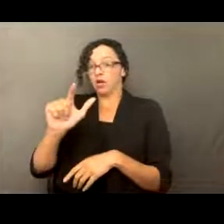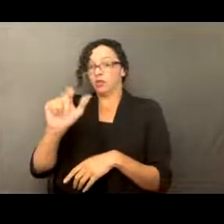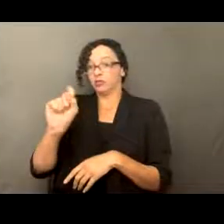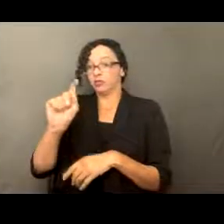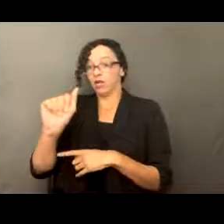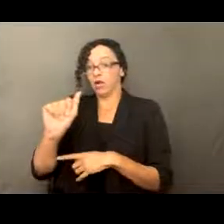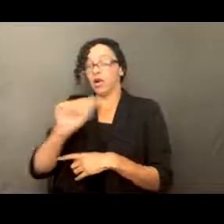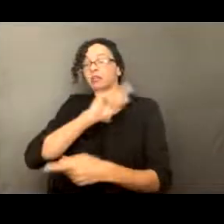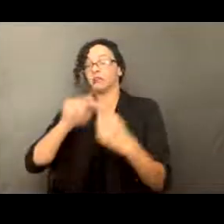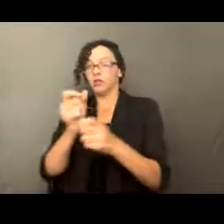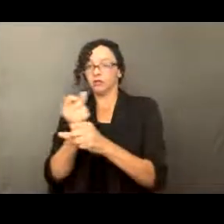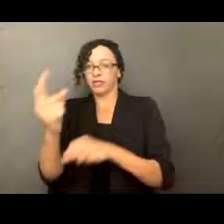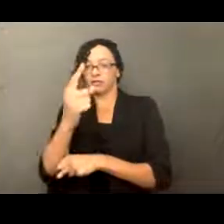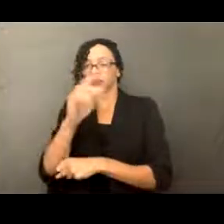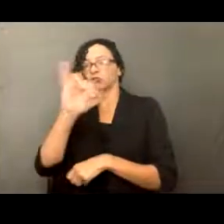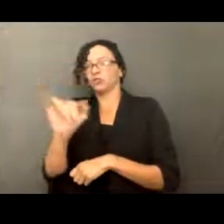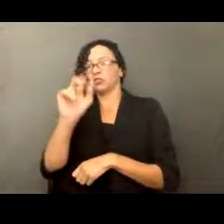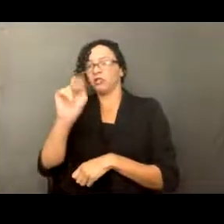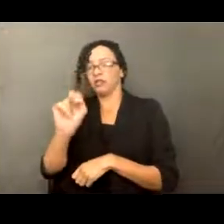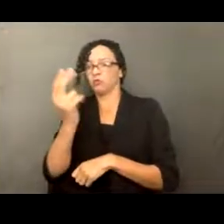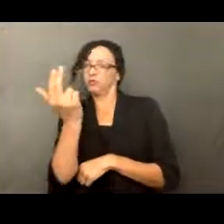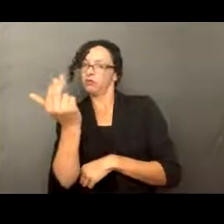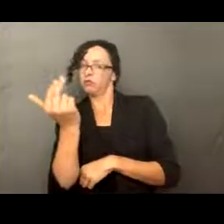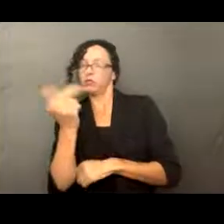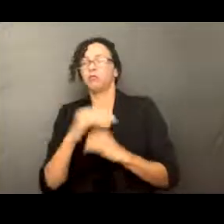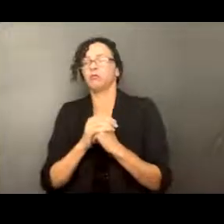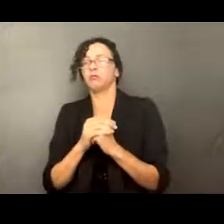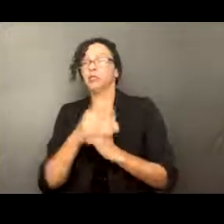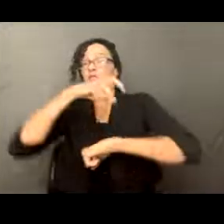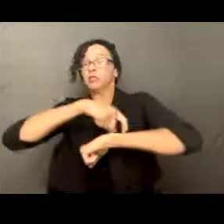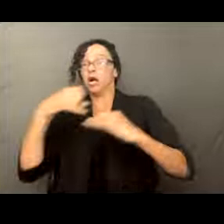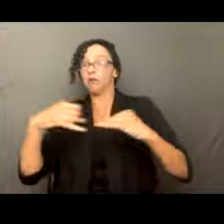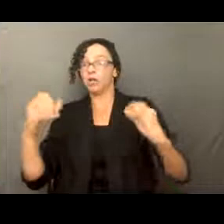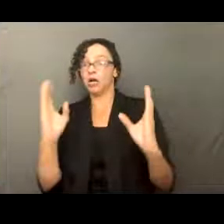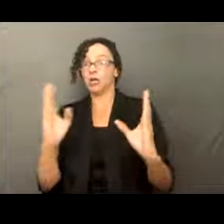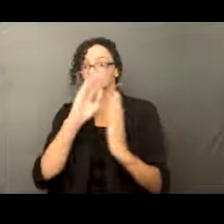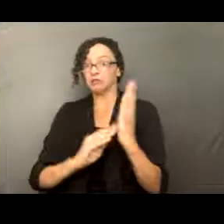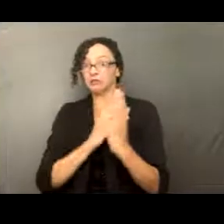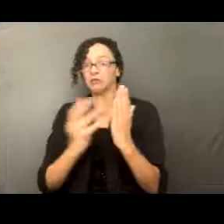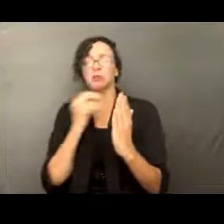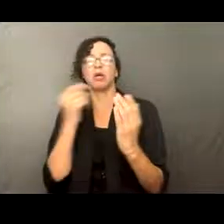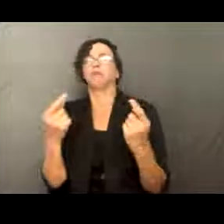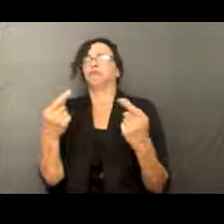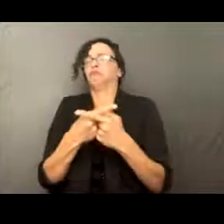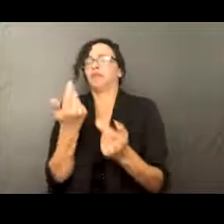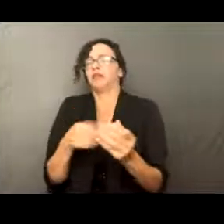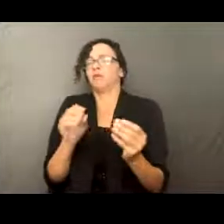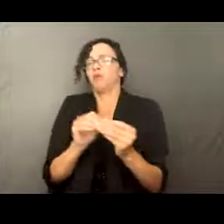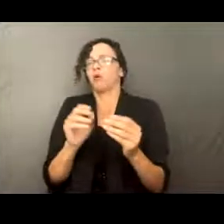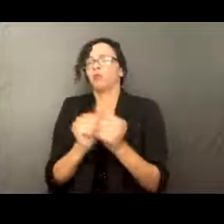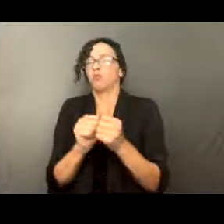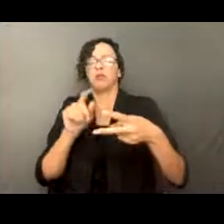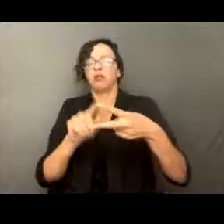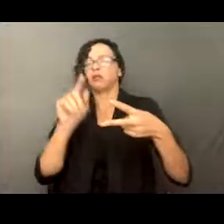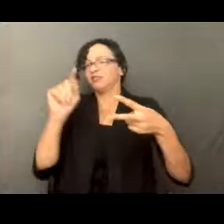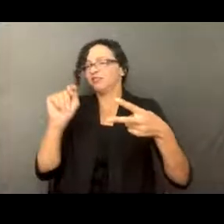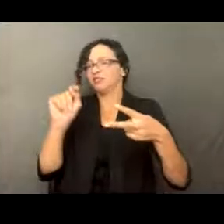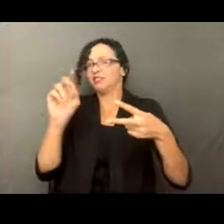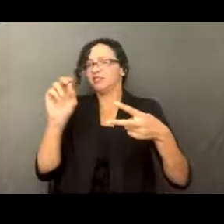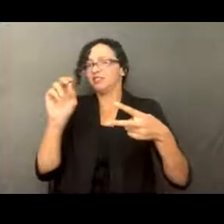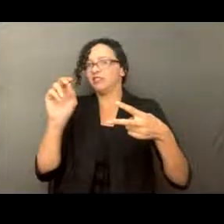2023, no longer conflicting with the timeline around TCEP and CRISI. So we listened and we